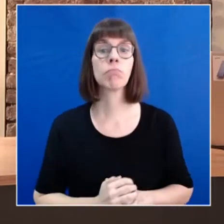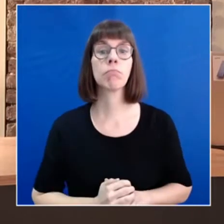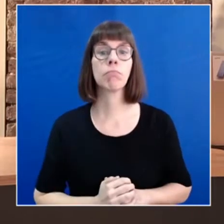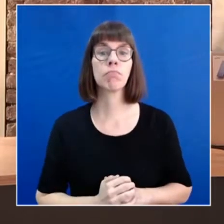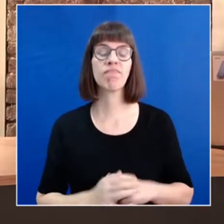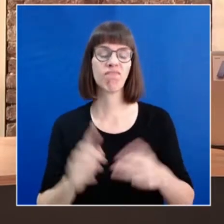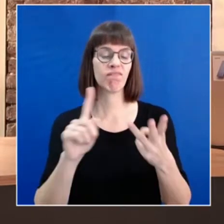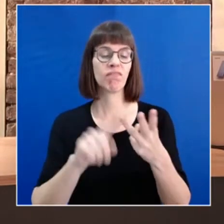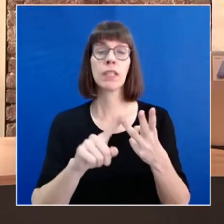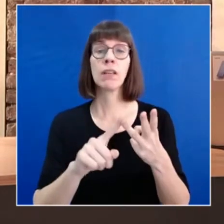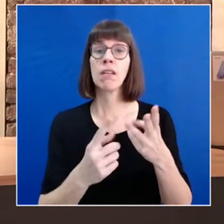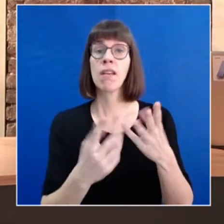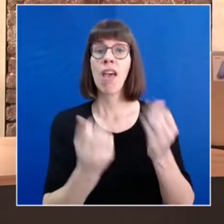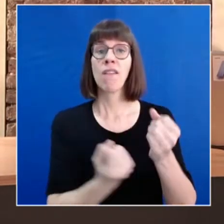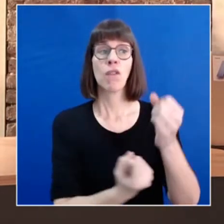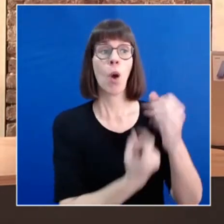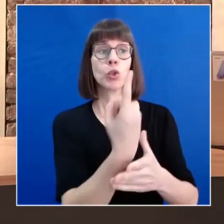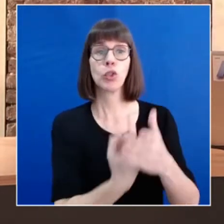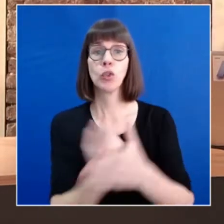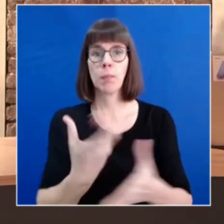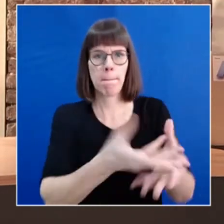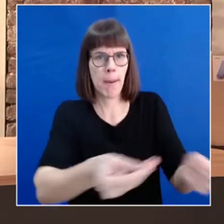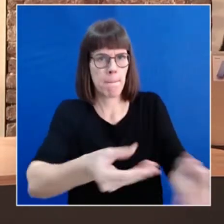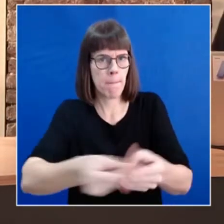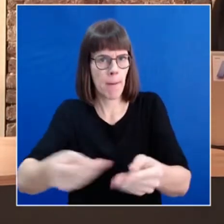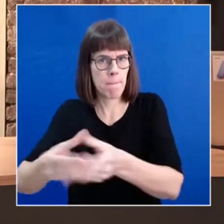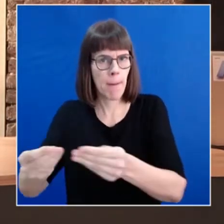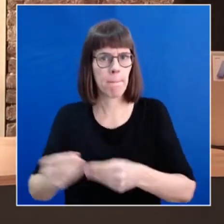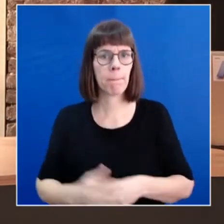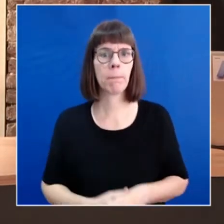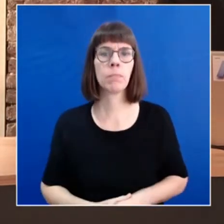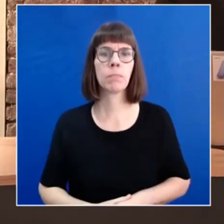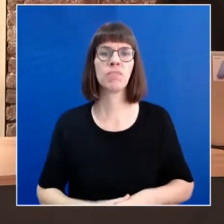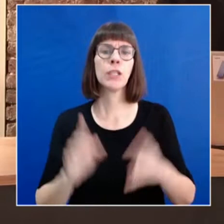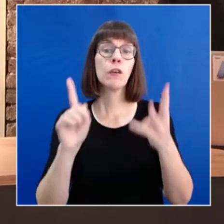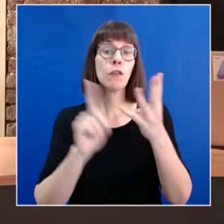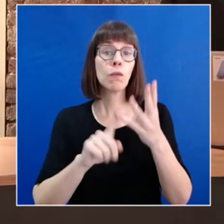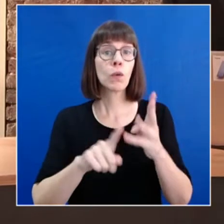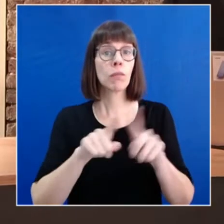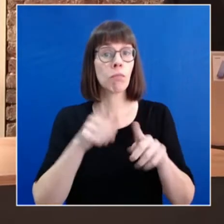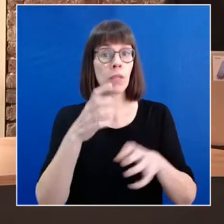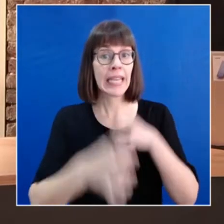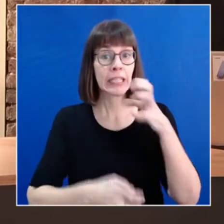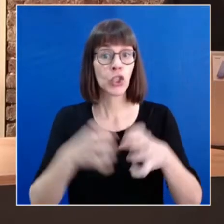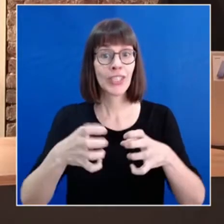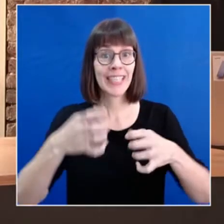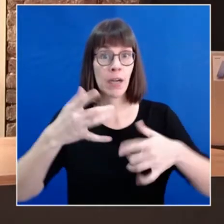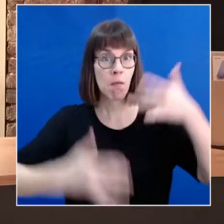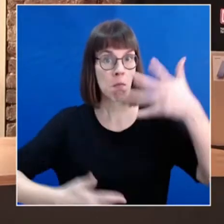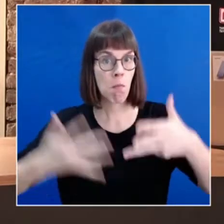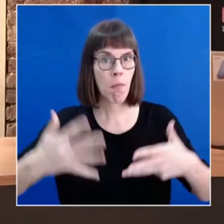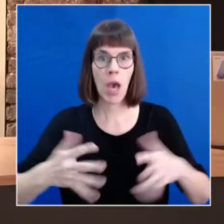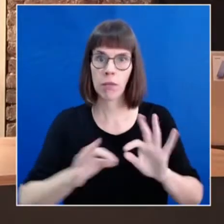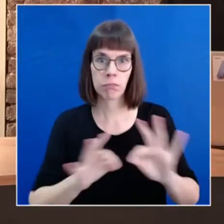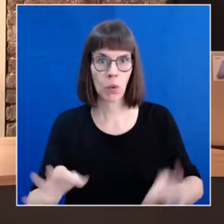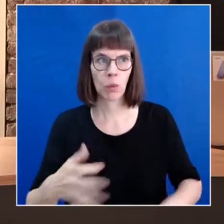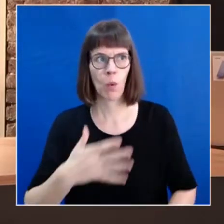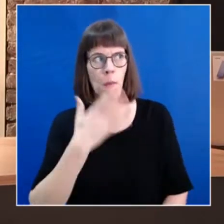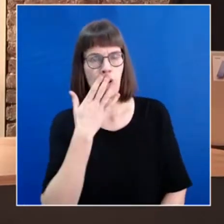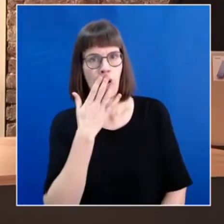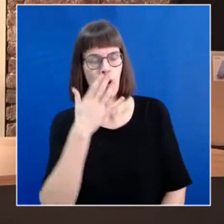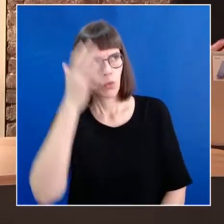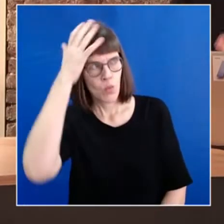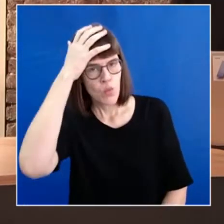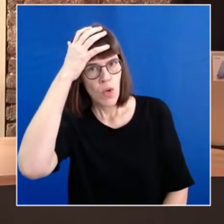she didn't have. And she is really not a math engineer. Oh my God. I can say other things about Lisa